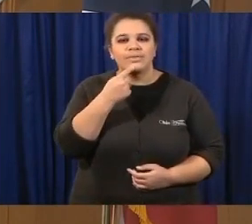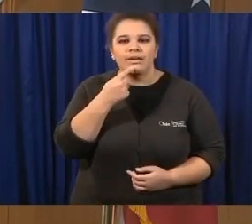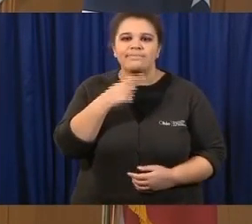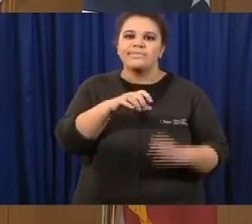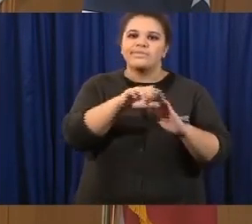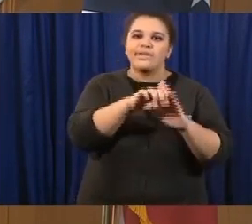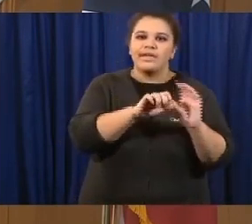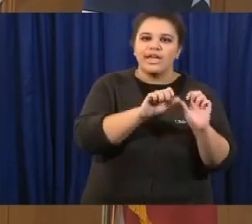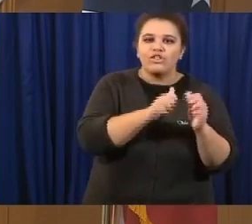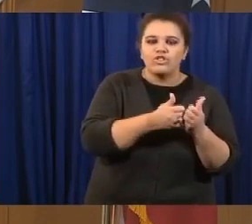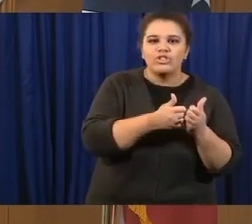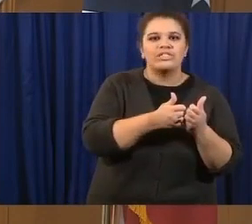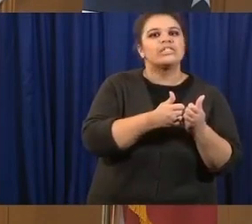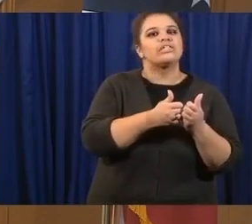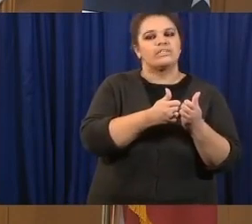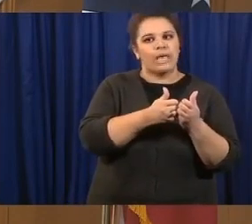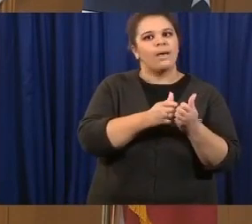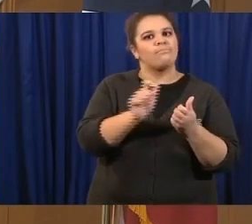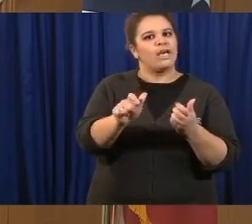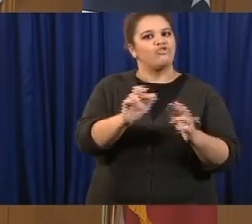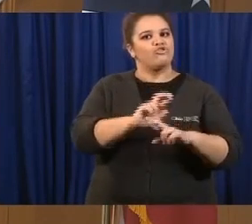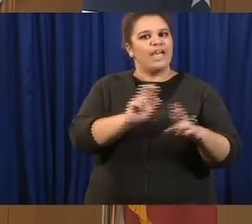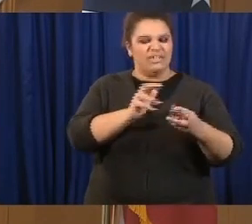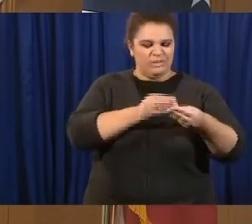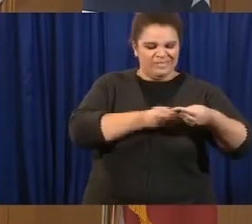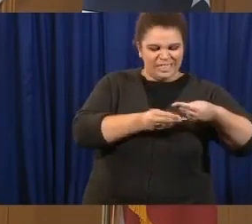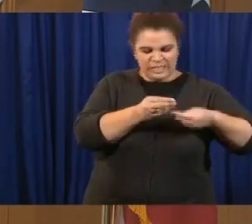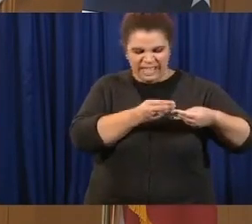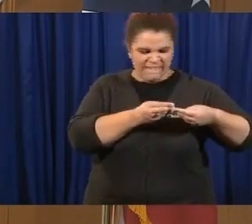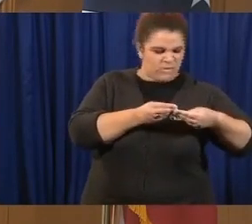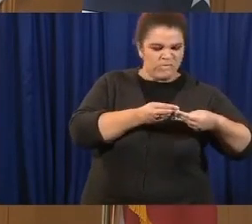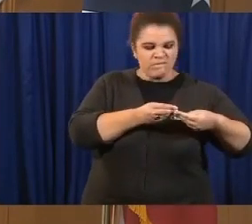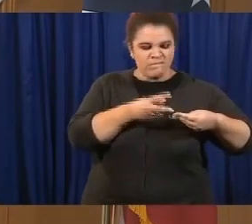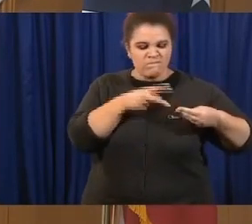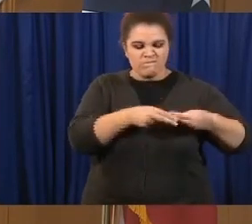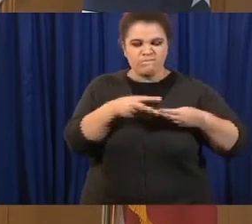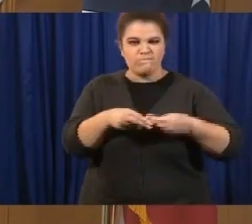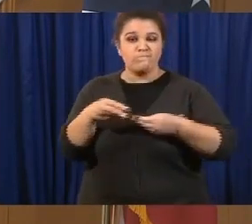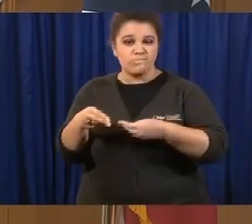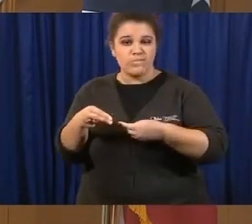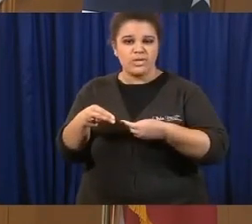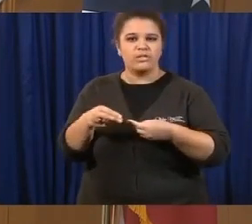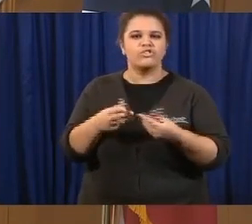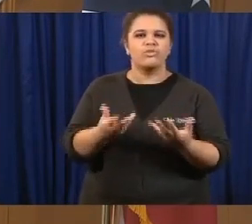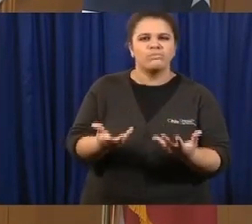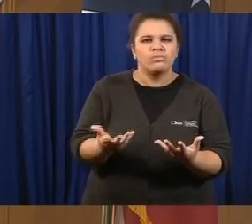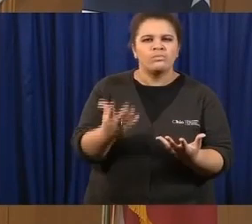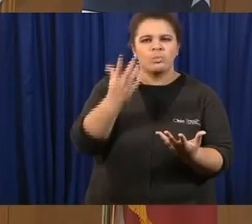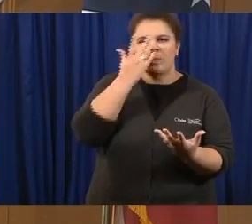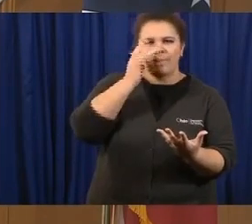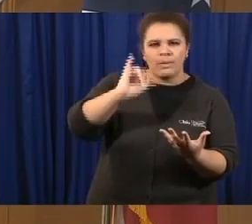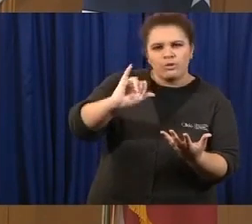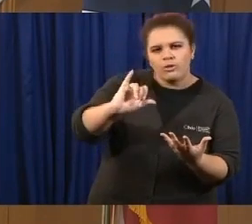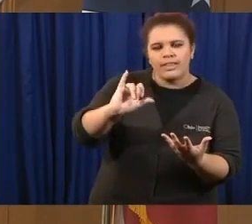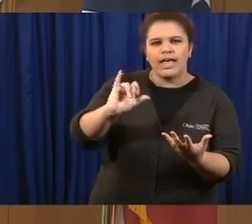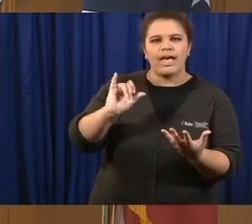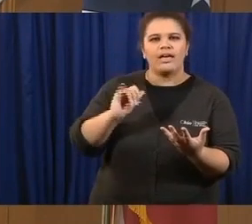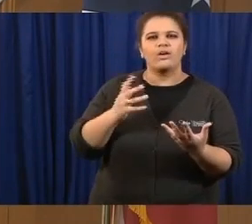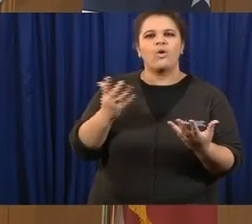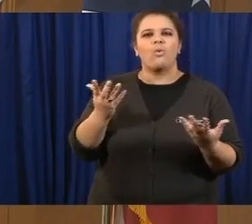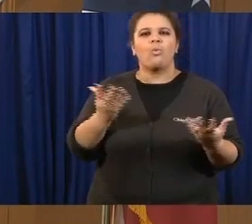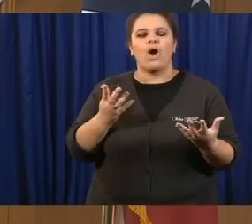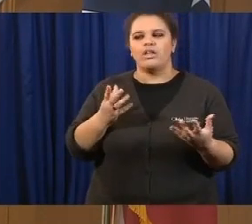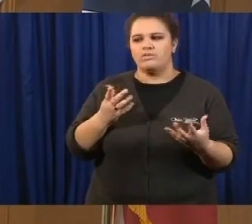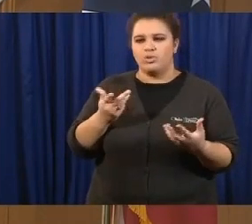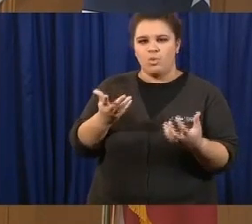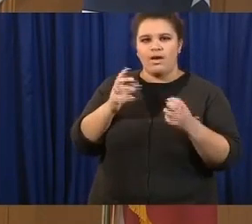cuts. Could you talk more about how that's going to be and what determinations you want the agencies to consider? And would that